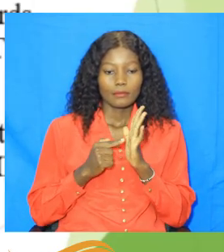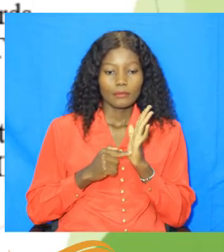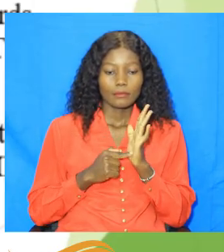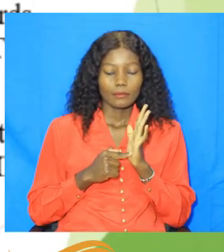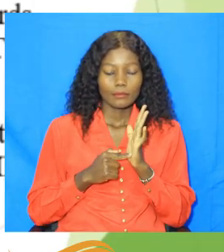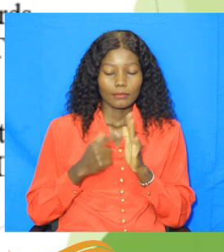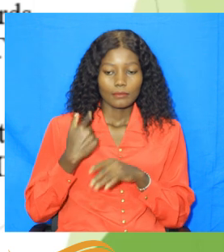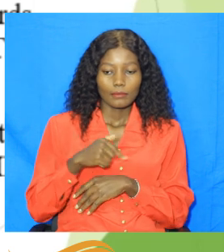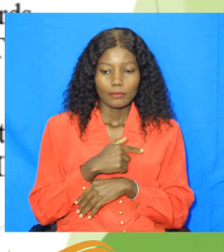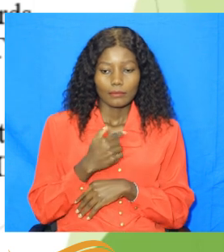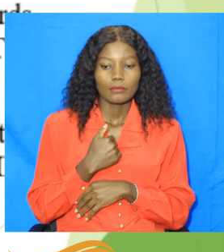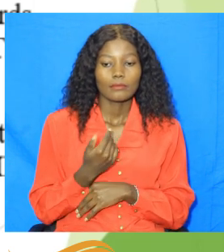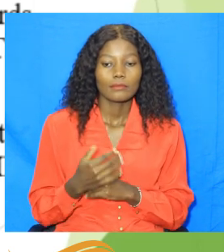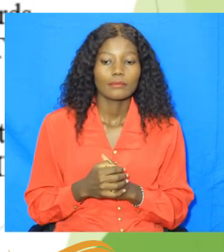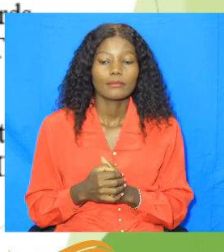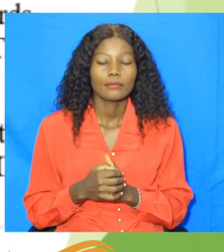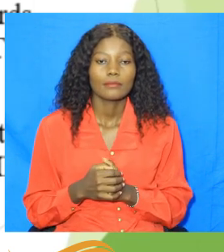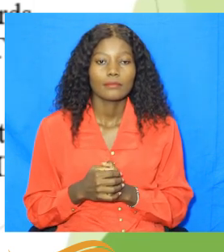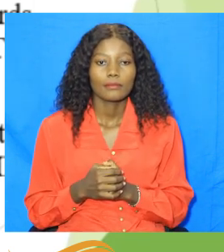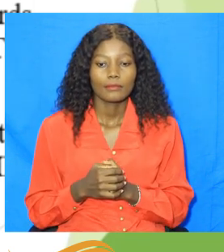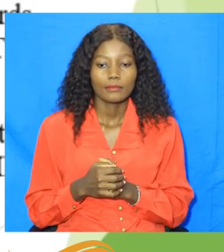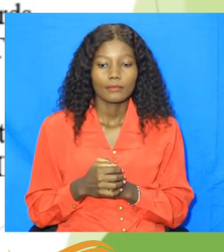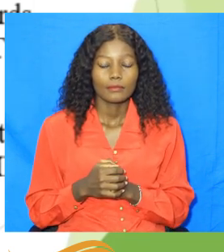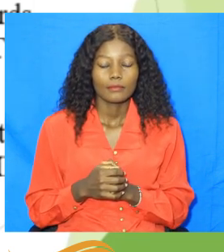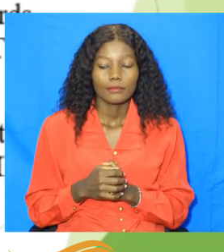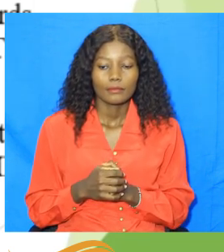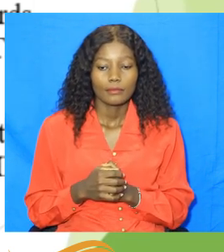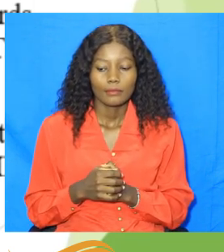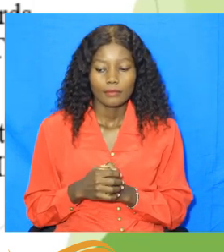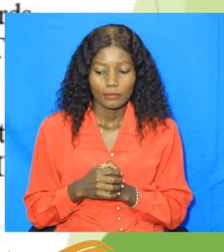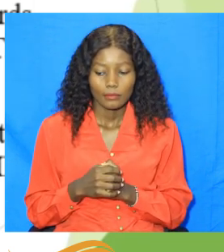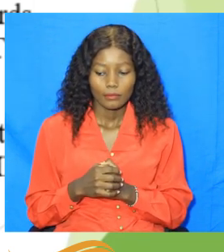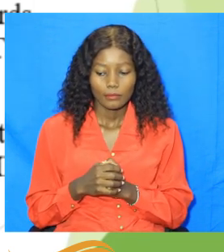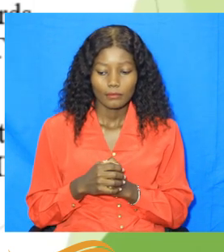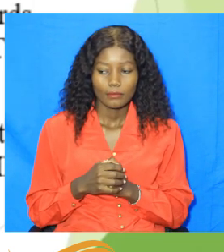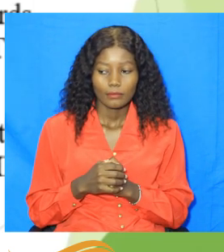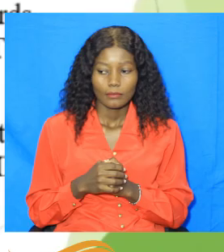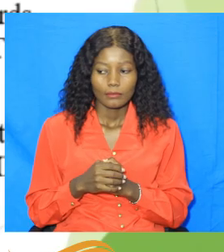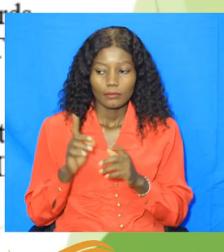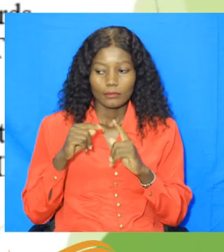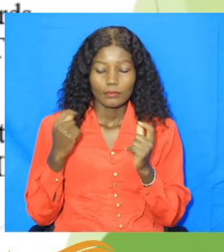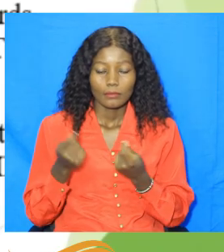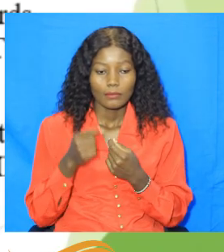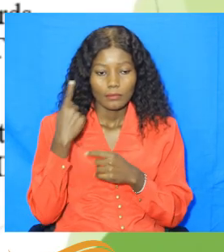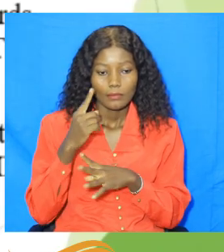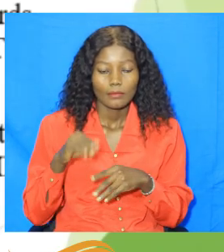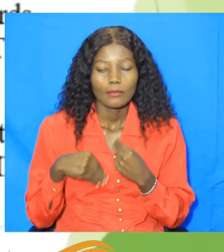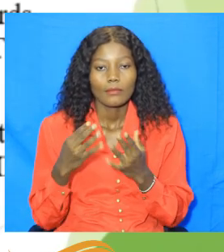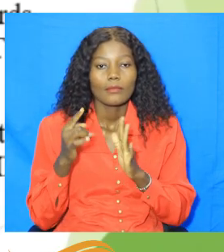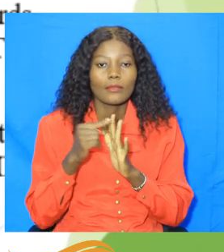have, as I stated, we have a scale for awarding points,